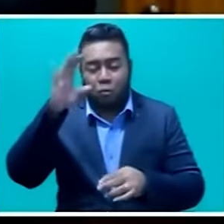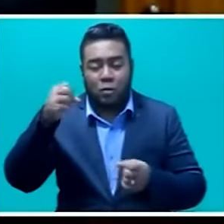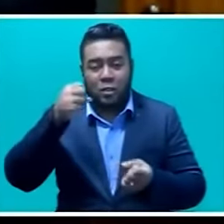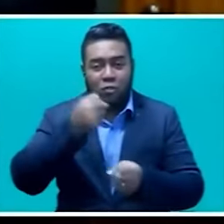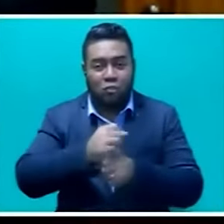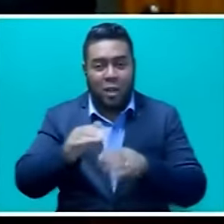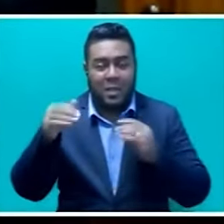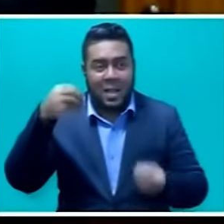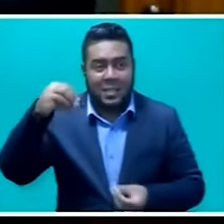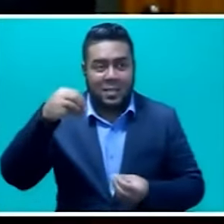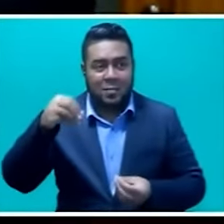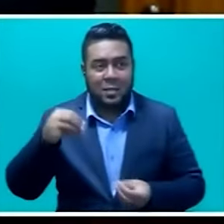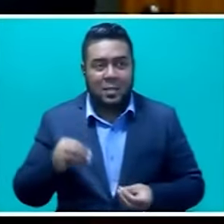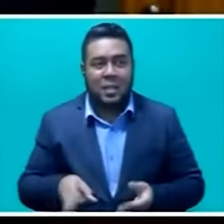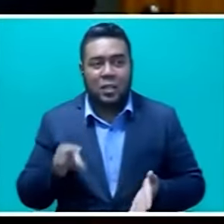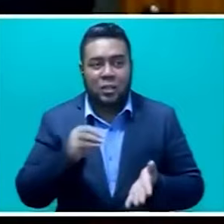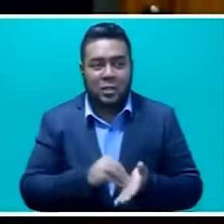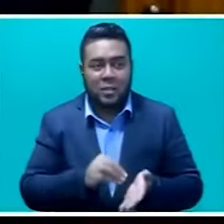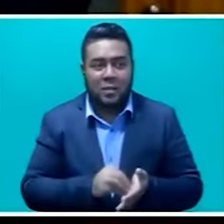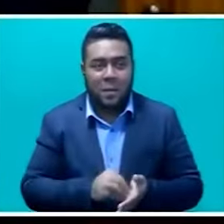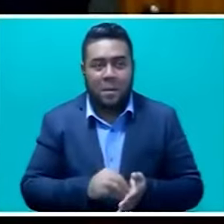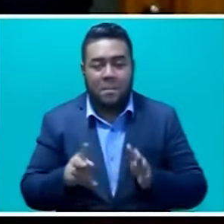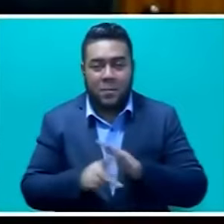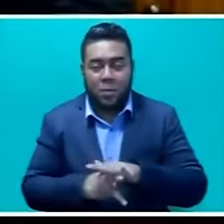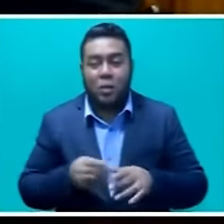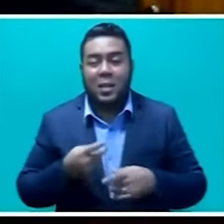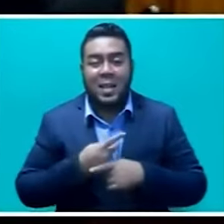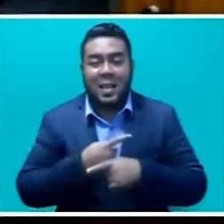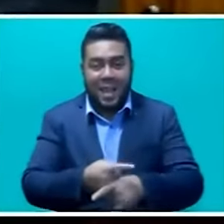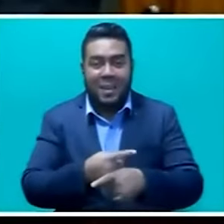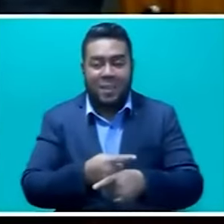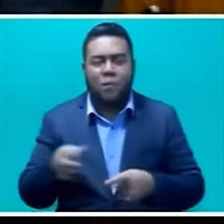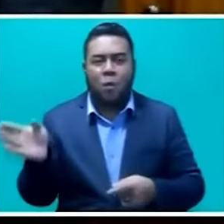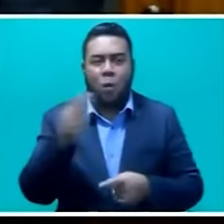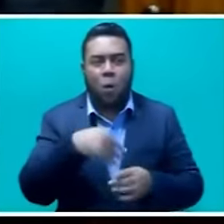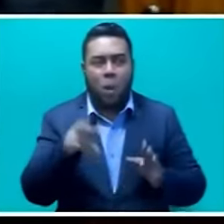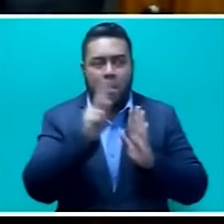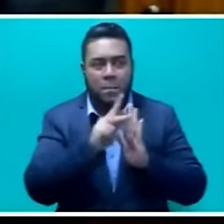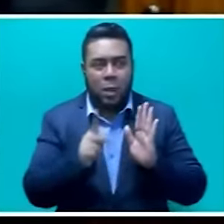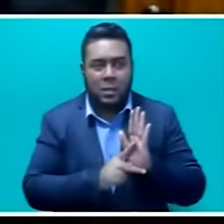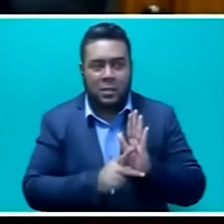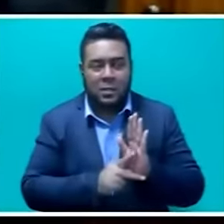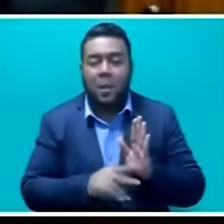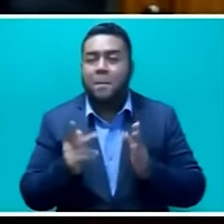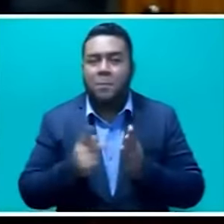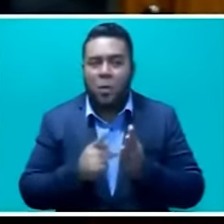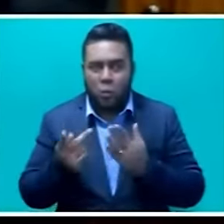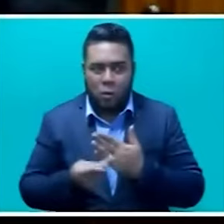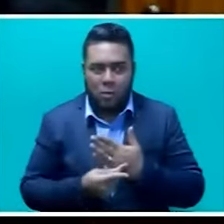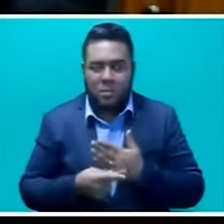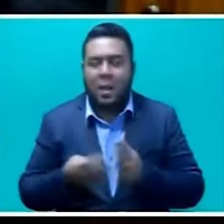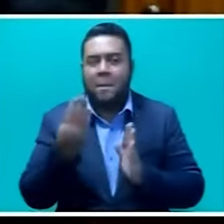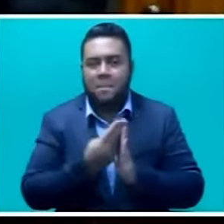is expected to serve as a primary guide for all our policies, programs, and